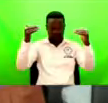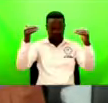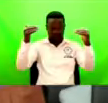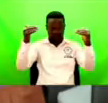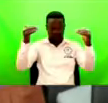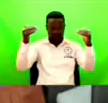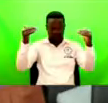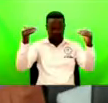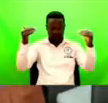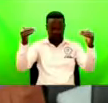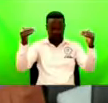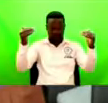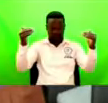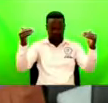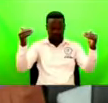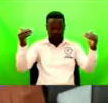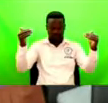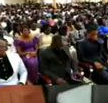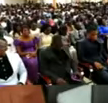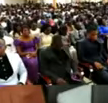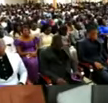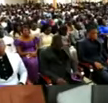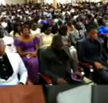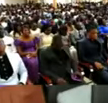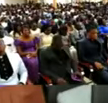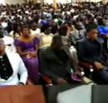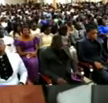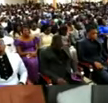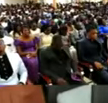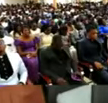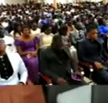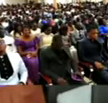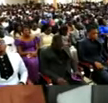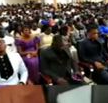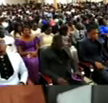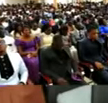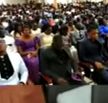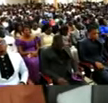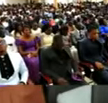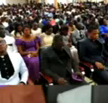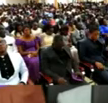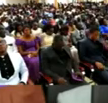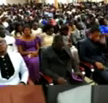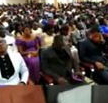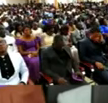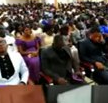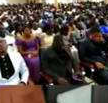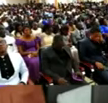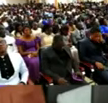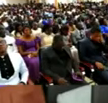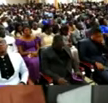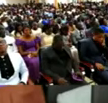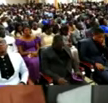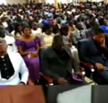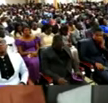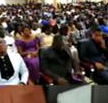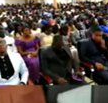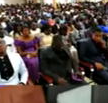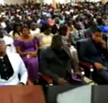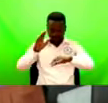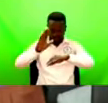The establisher of this great church, whenever your people gather, you have a